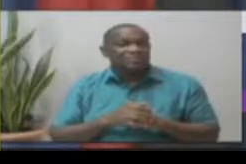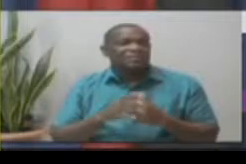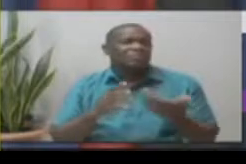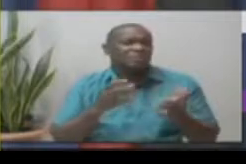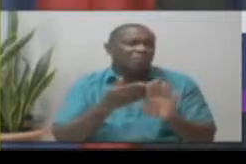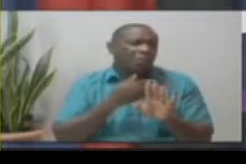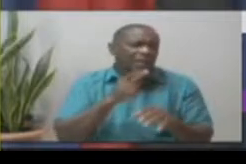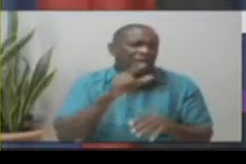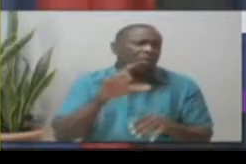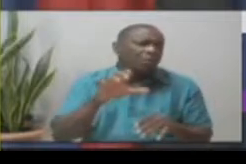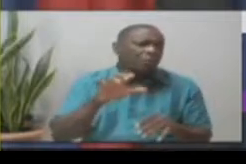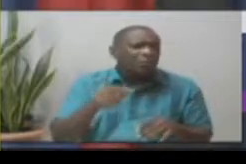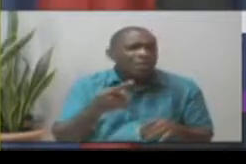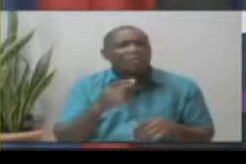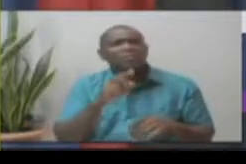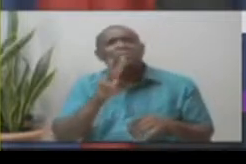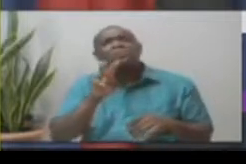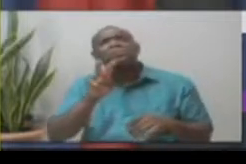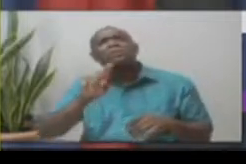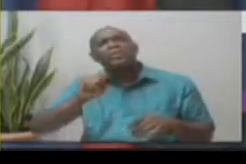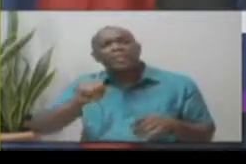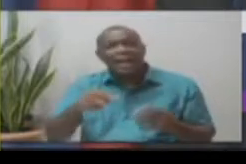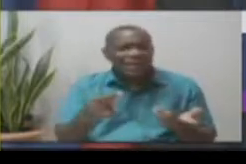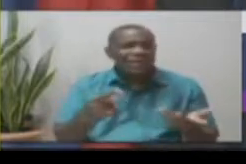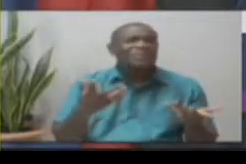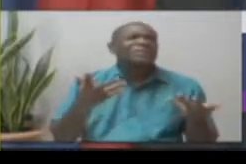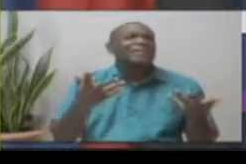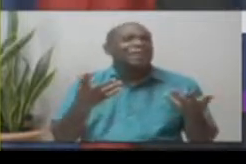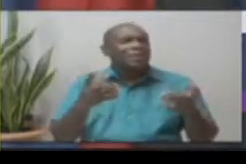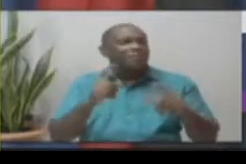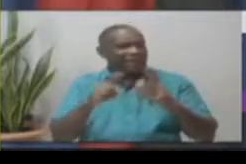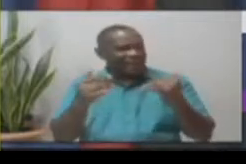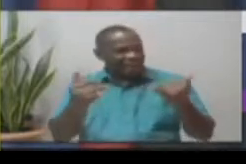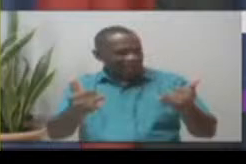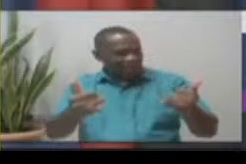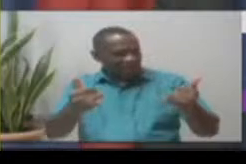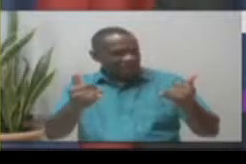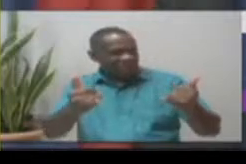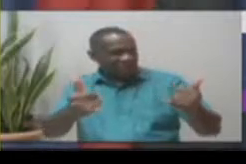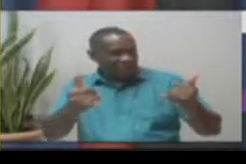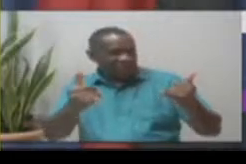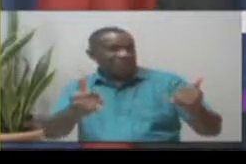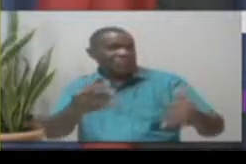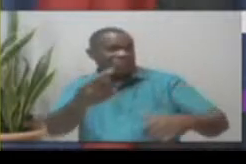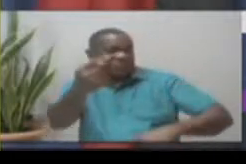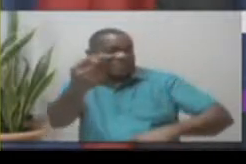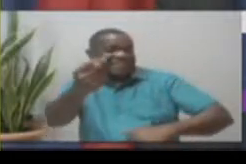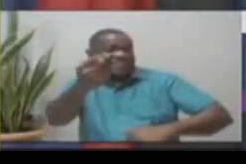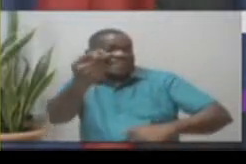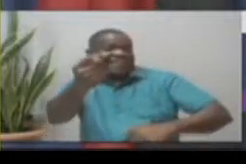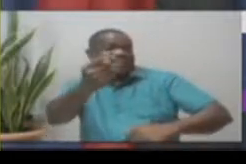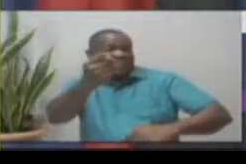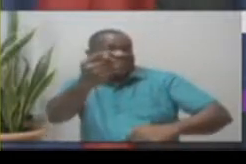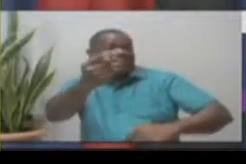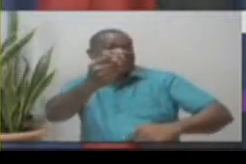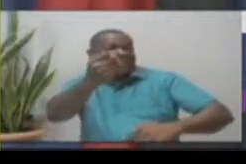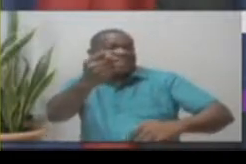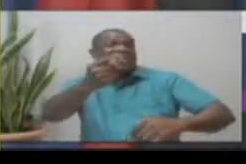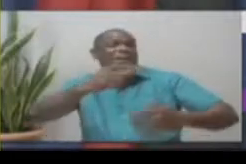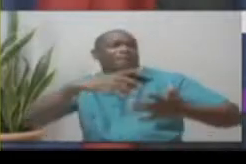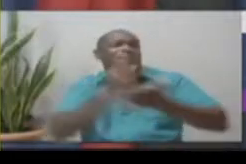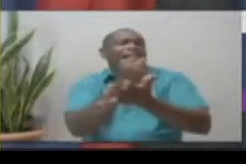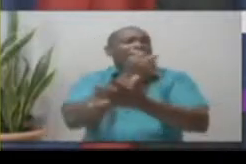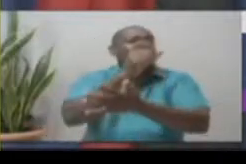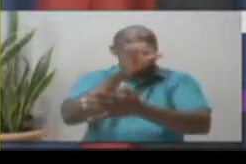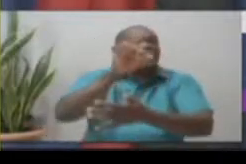100,000, 200,000, and so on. But now that we, as of Tuesday morning, we will have that significant amount